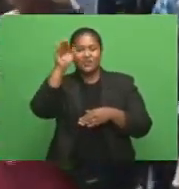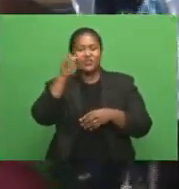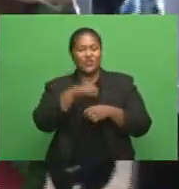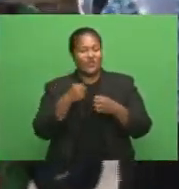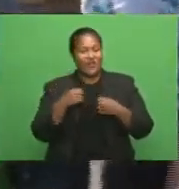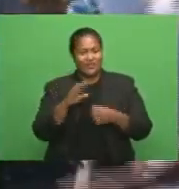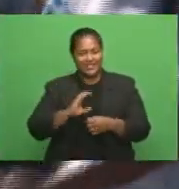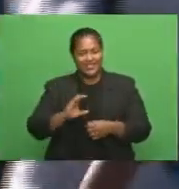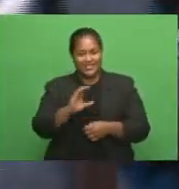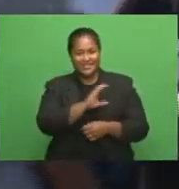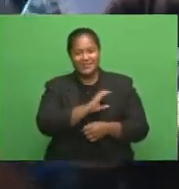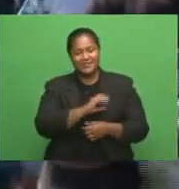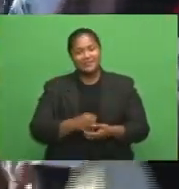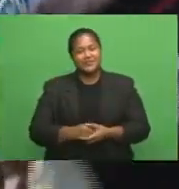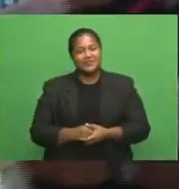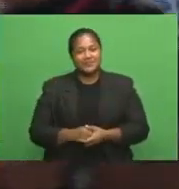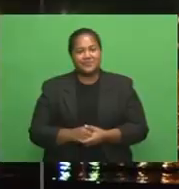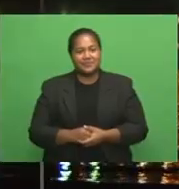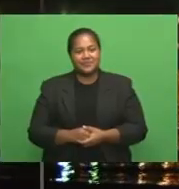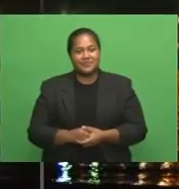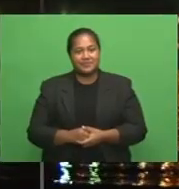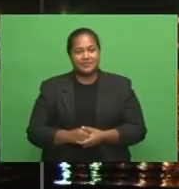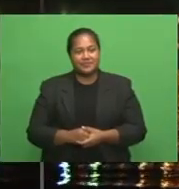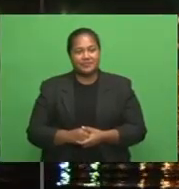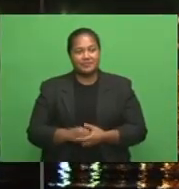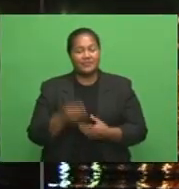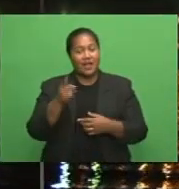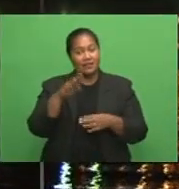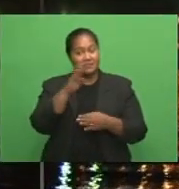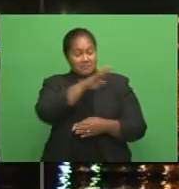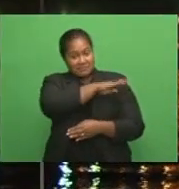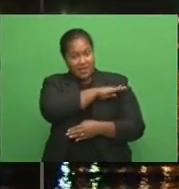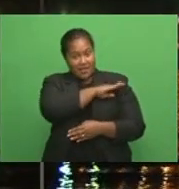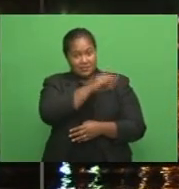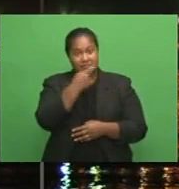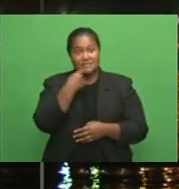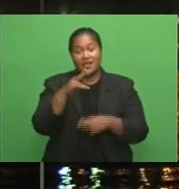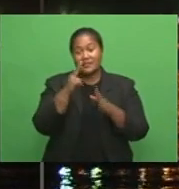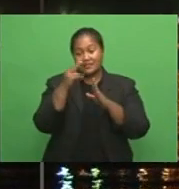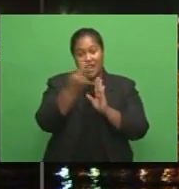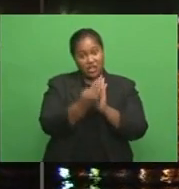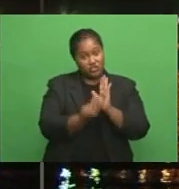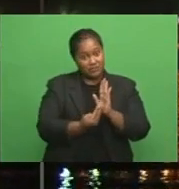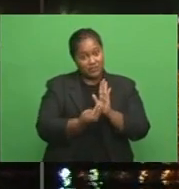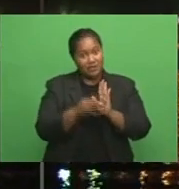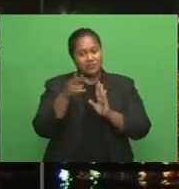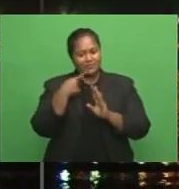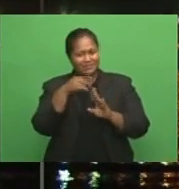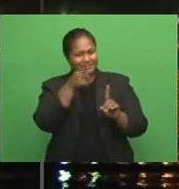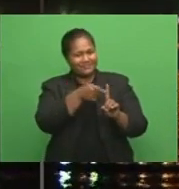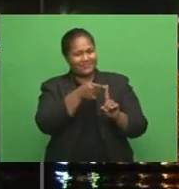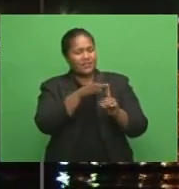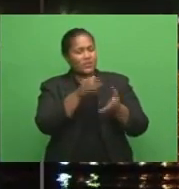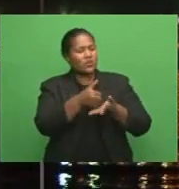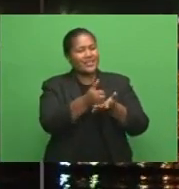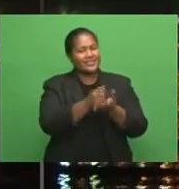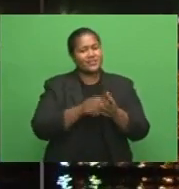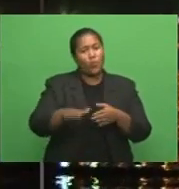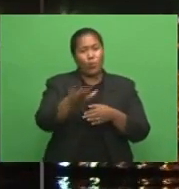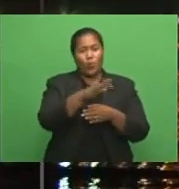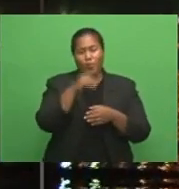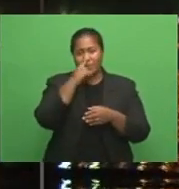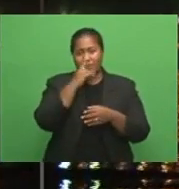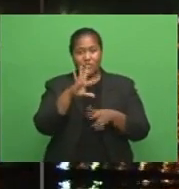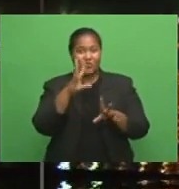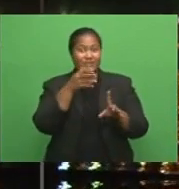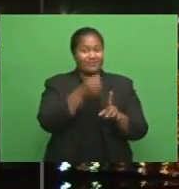citizens. Lena Rees, FBC News. And the Prime Minister says the national budget is aimed at assisting everyone who has been affected